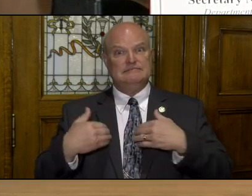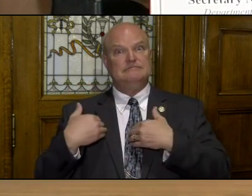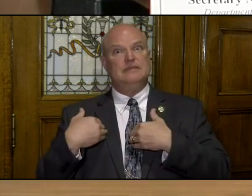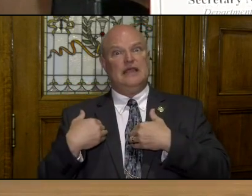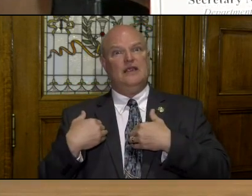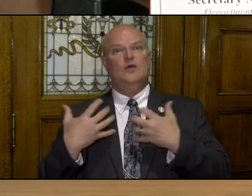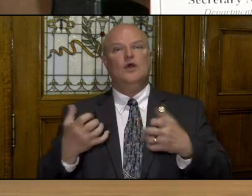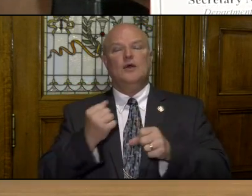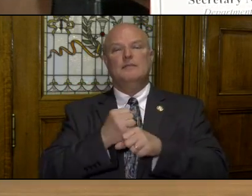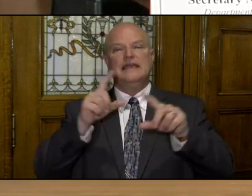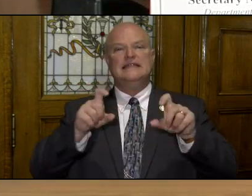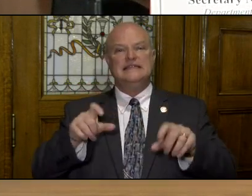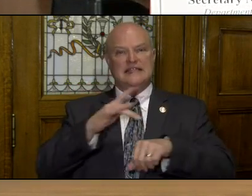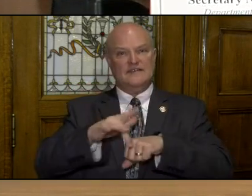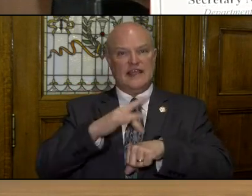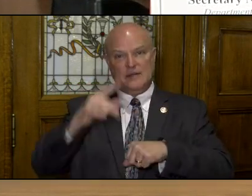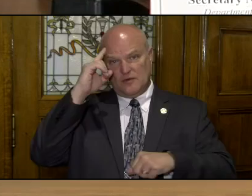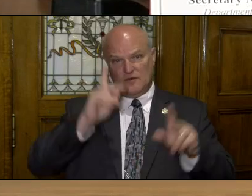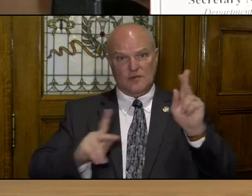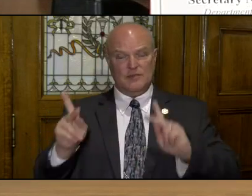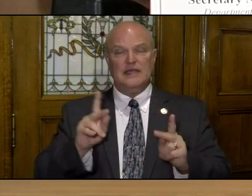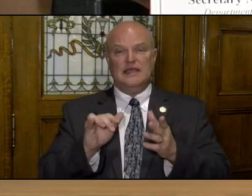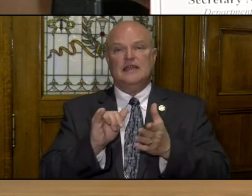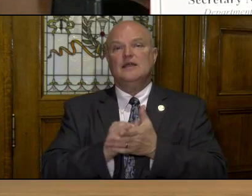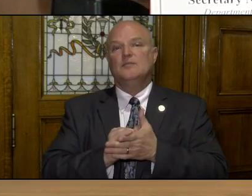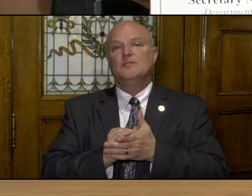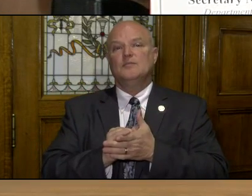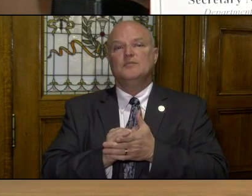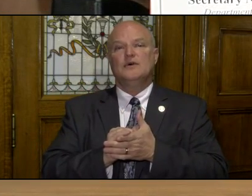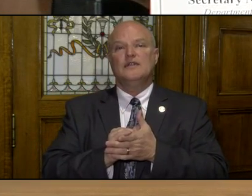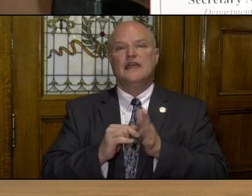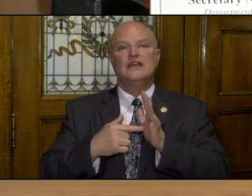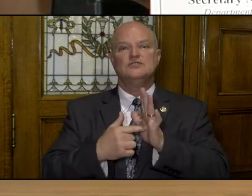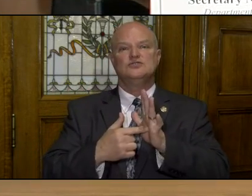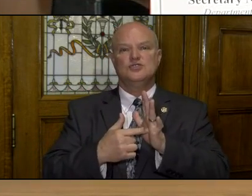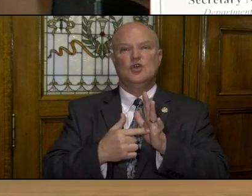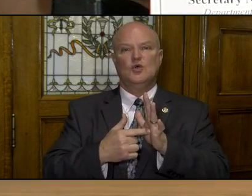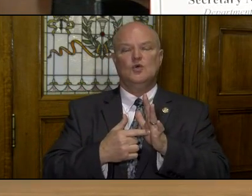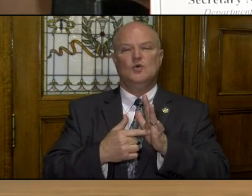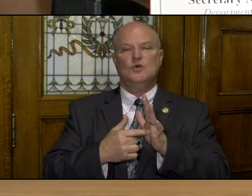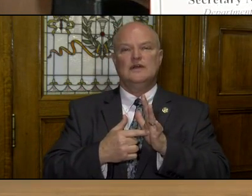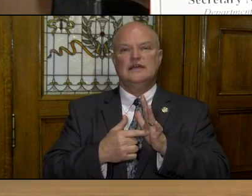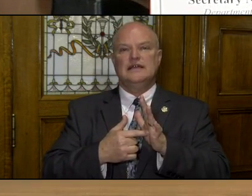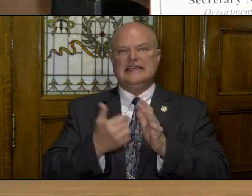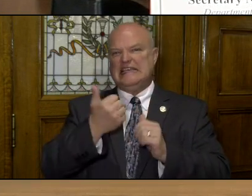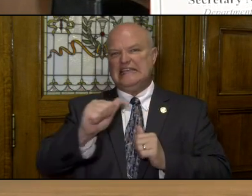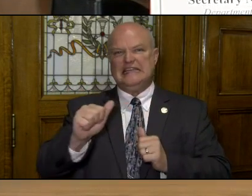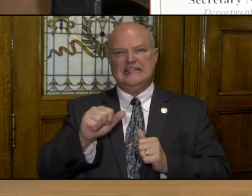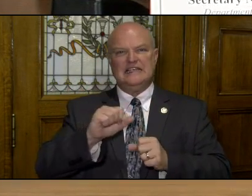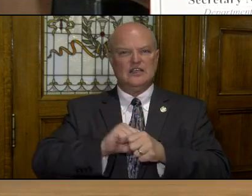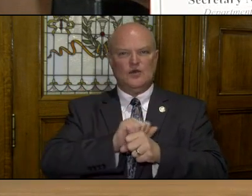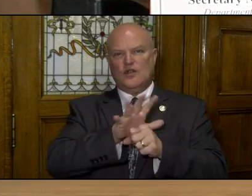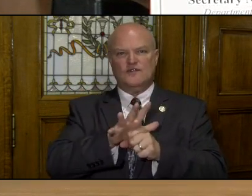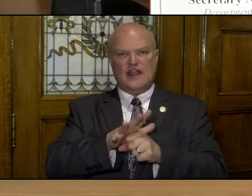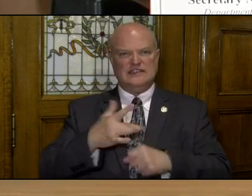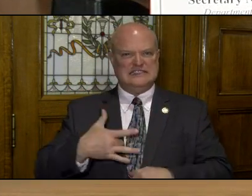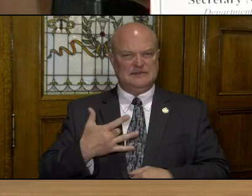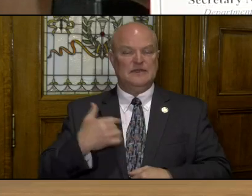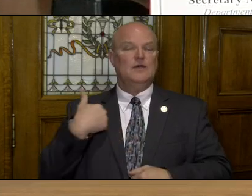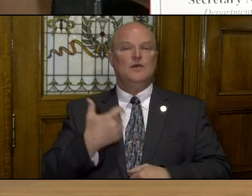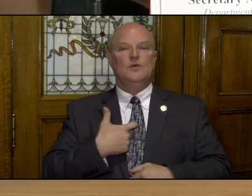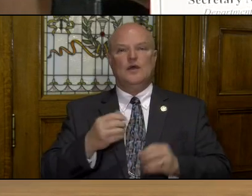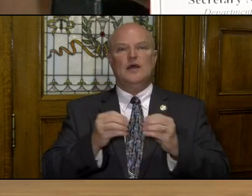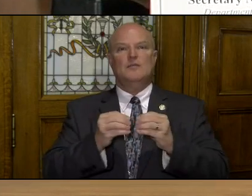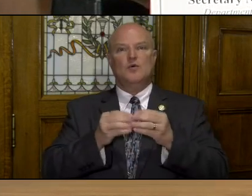that. We want to make testing available for those that show symptoms, and we want to have it more